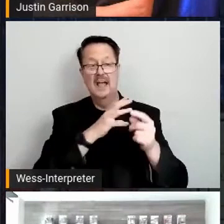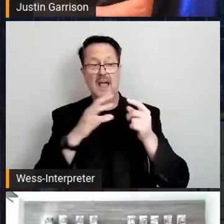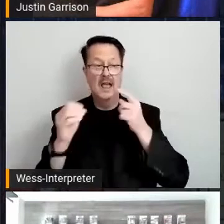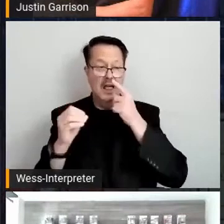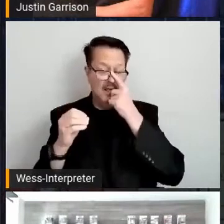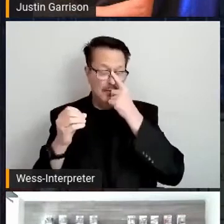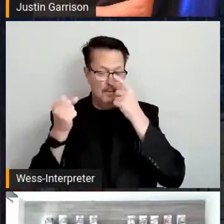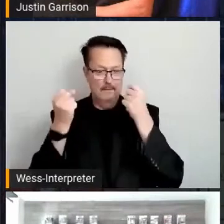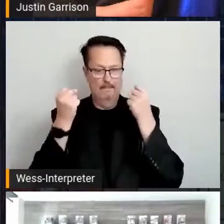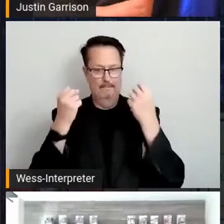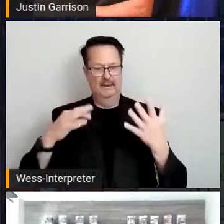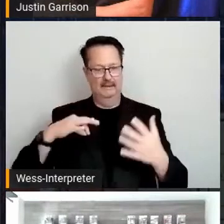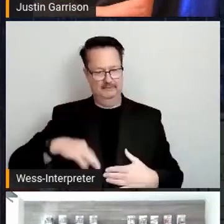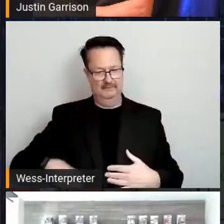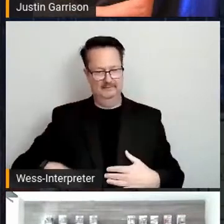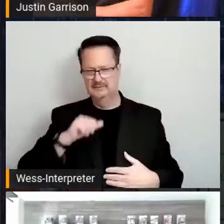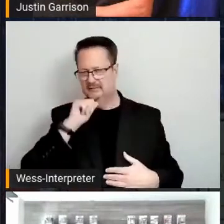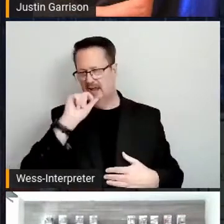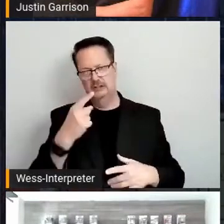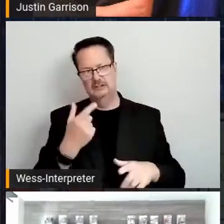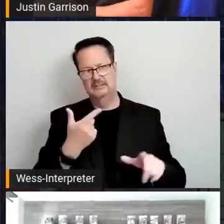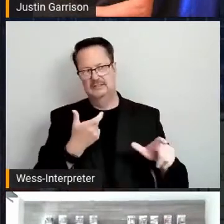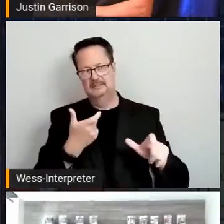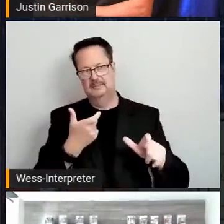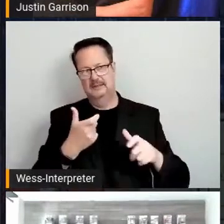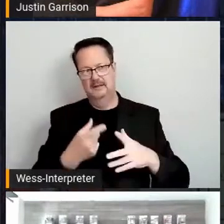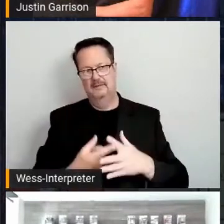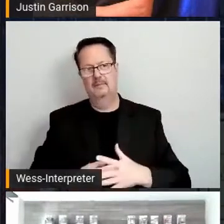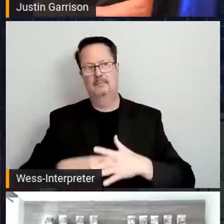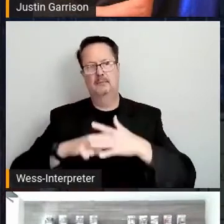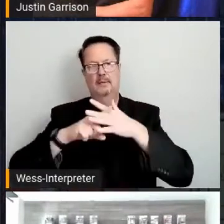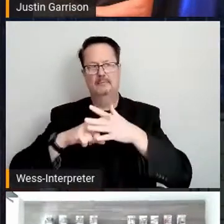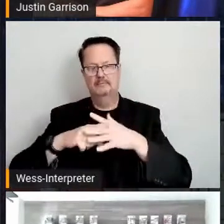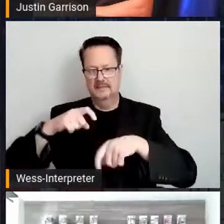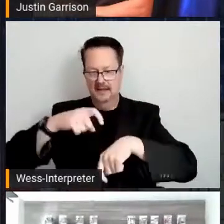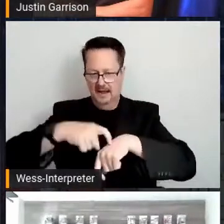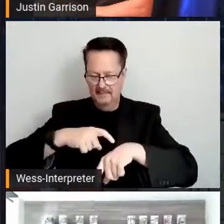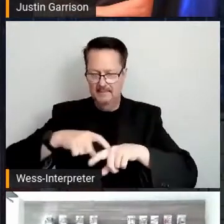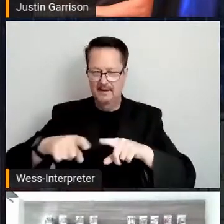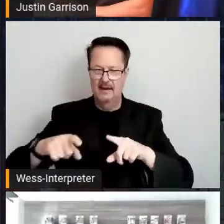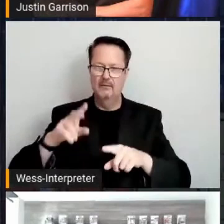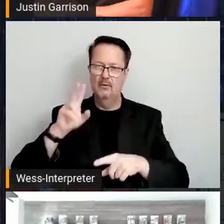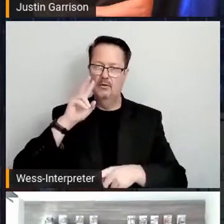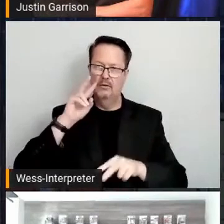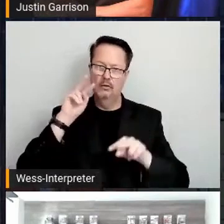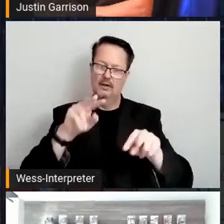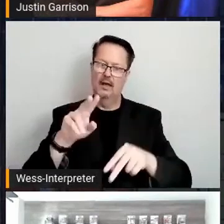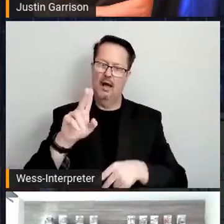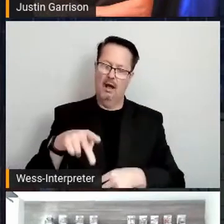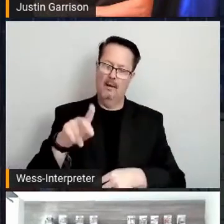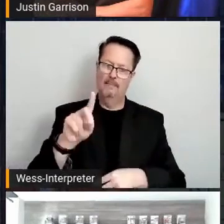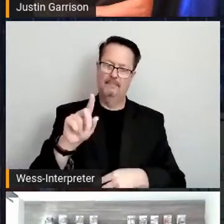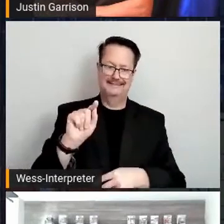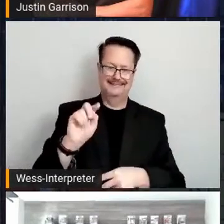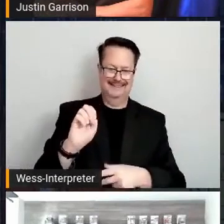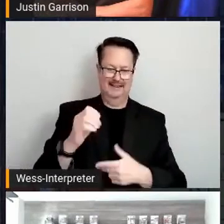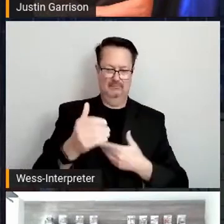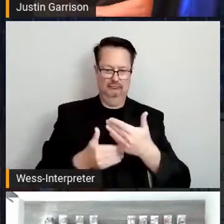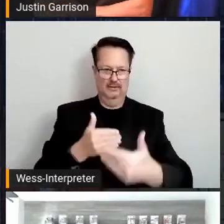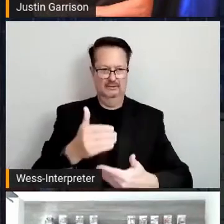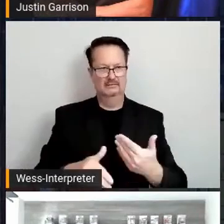of benefits. It's not just the speed of the boot up time, but if we're looking at things like the update process itself is